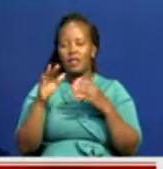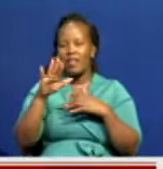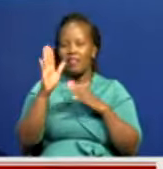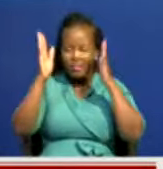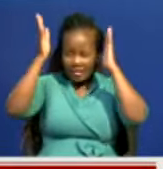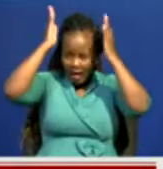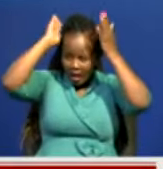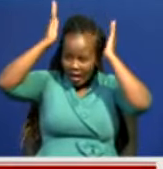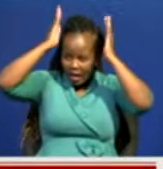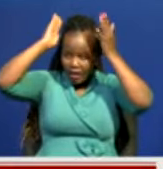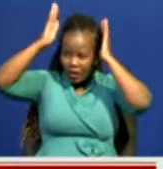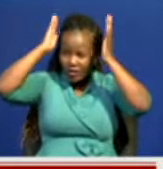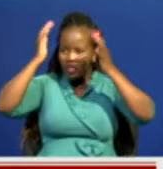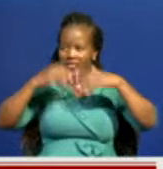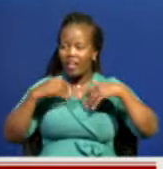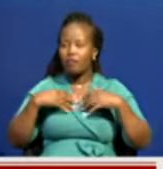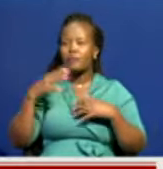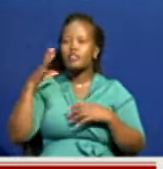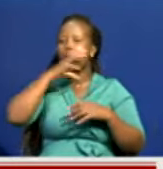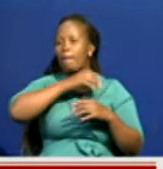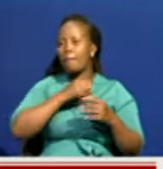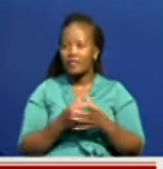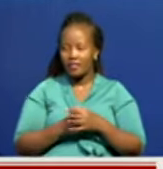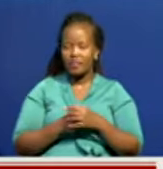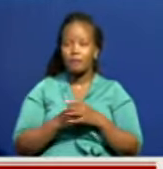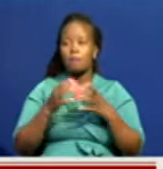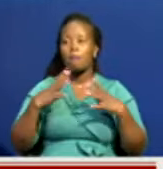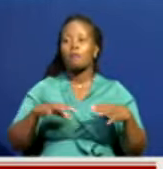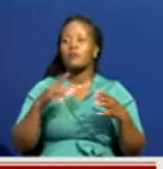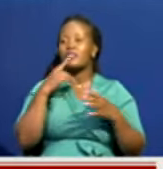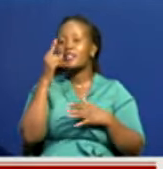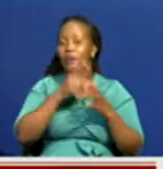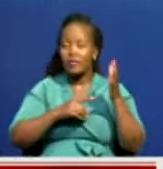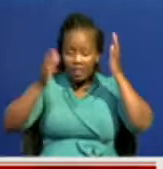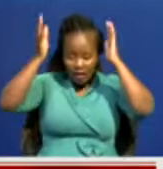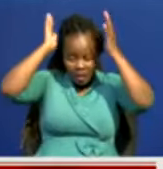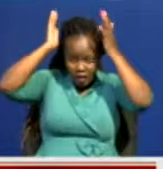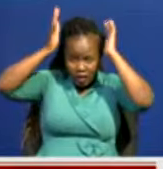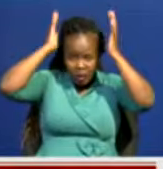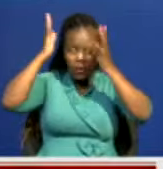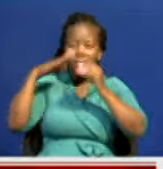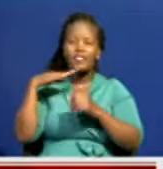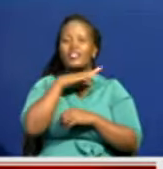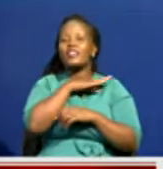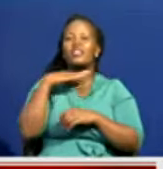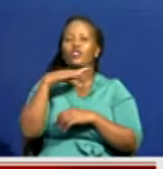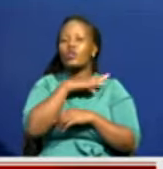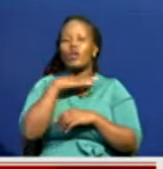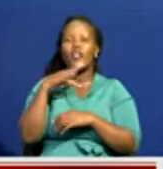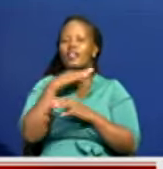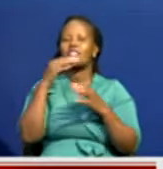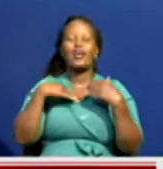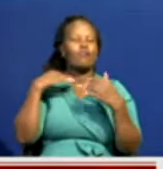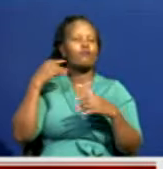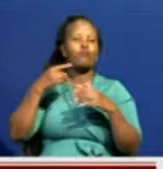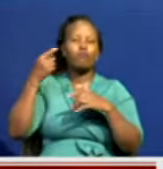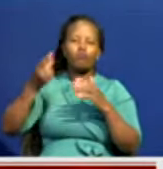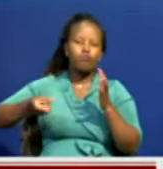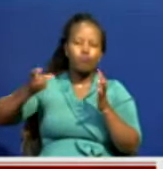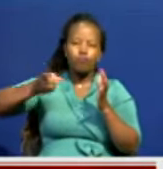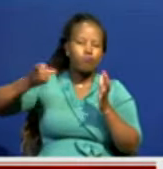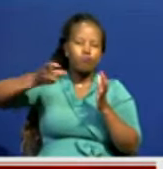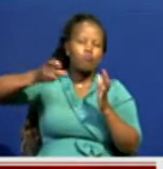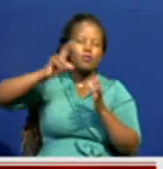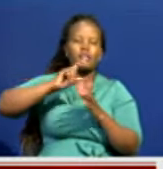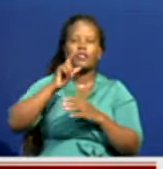illegal slaughters. According to the loaders, donkey slaughtering is rampant in the country, calling on the government to ban the